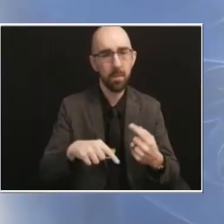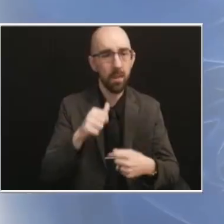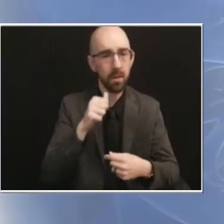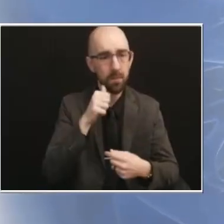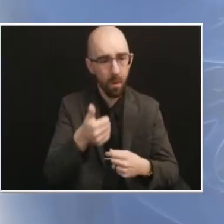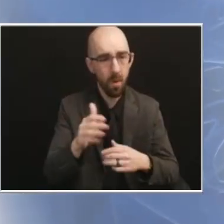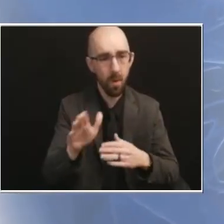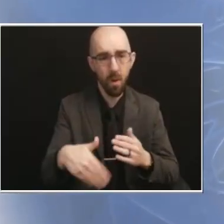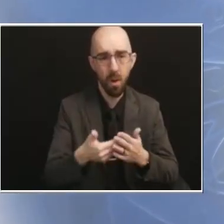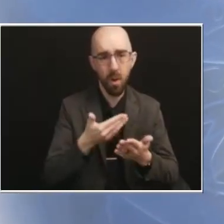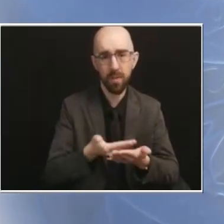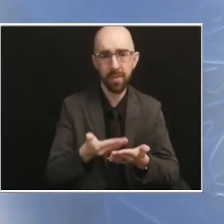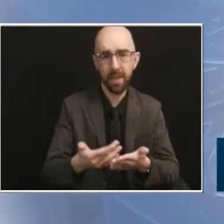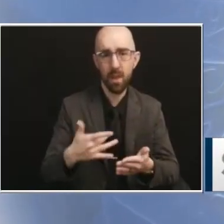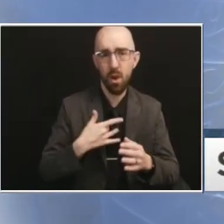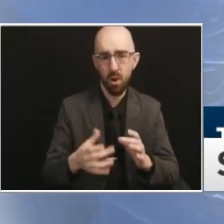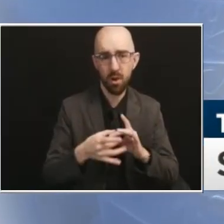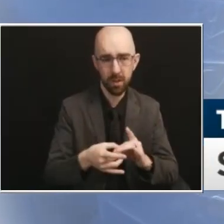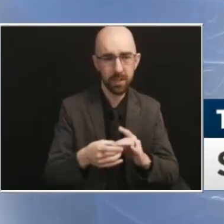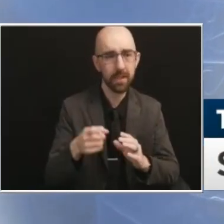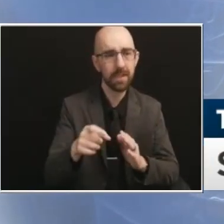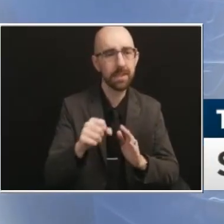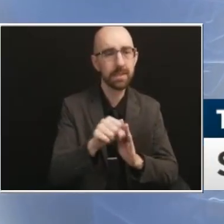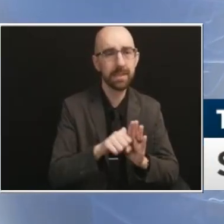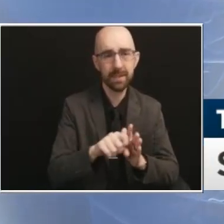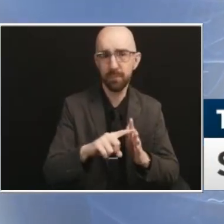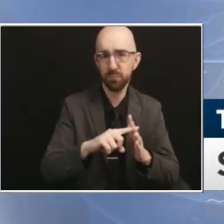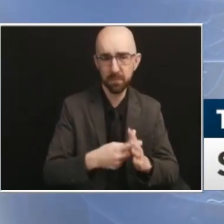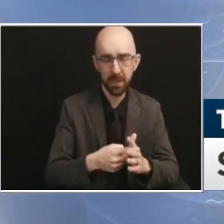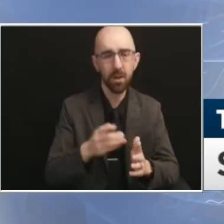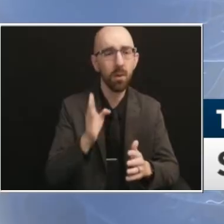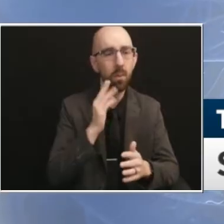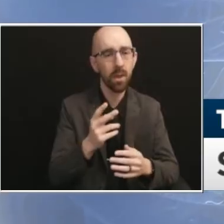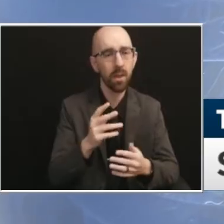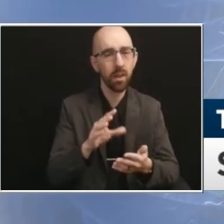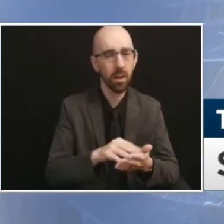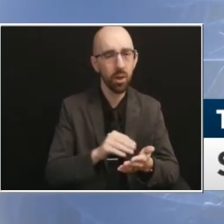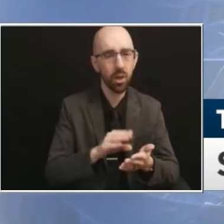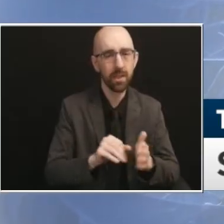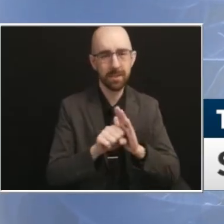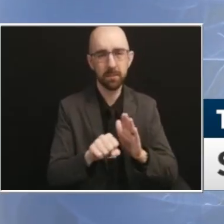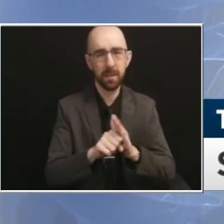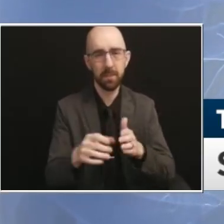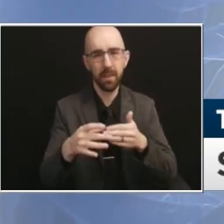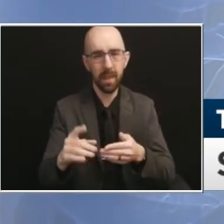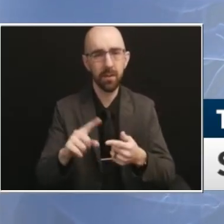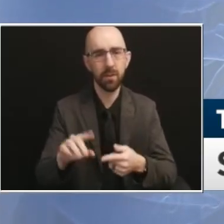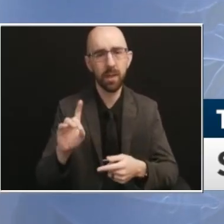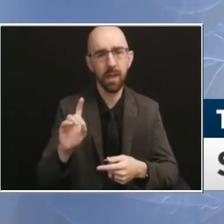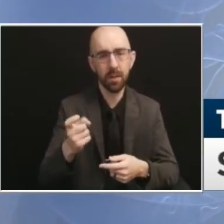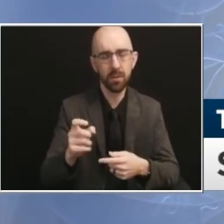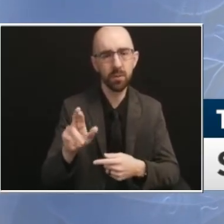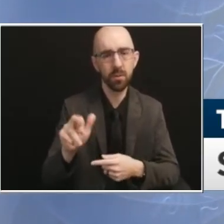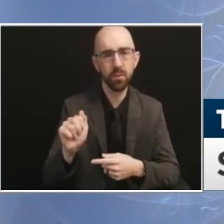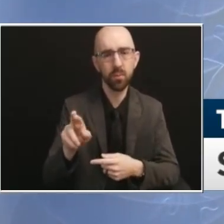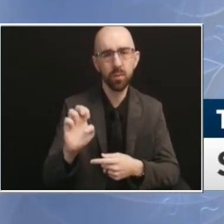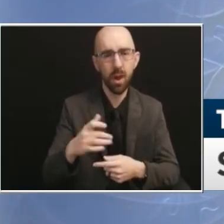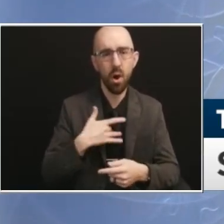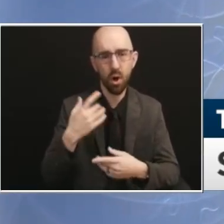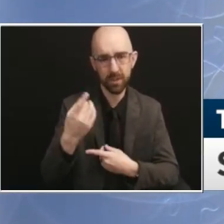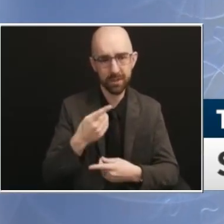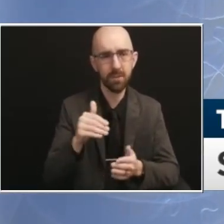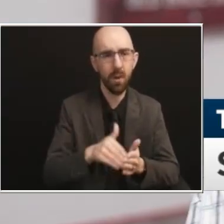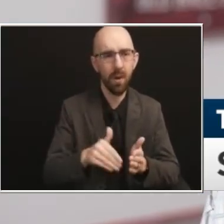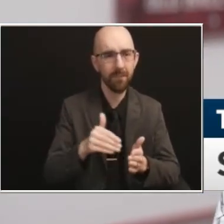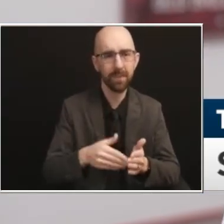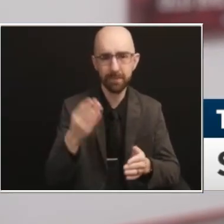All Things Heart, the season premiere of it, you'll learn the symptoms that led to the diagnosis of a rare heart disease that often goes